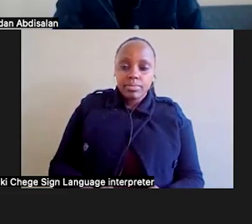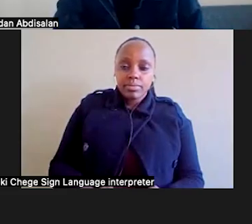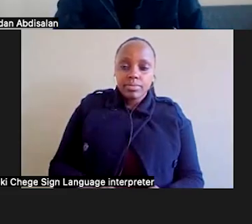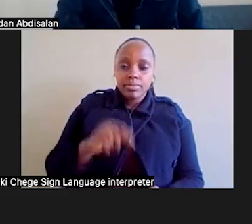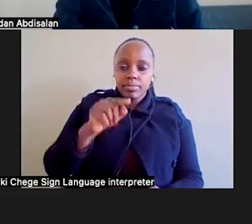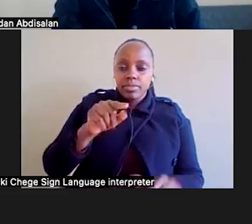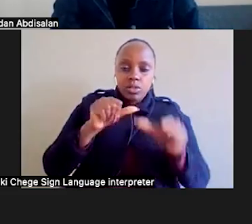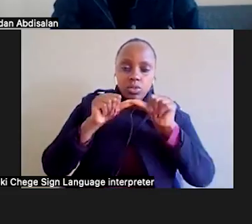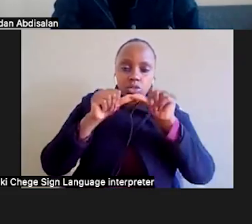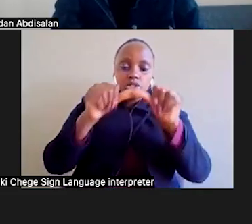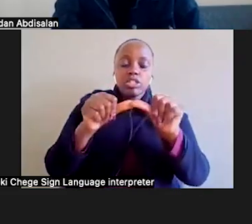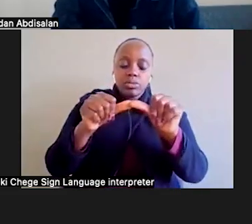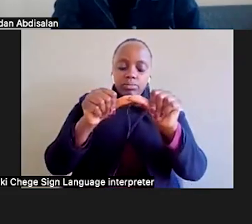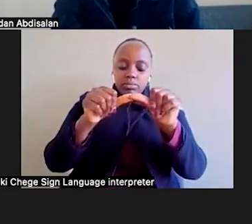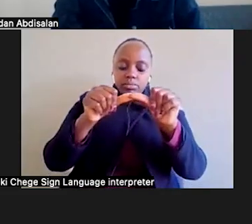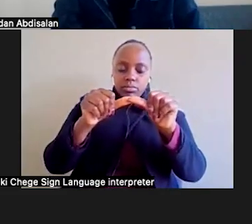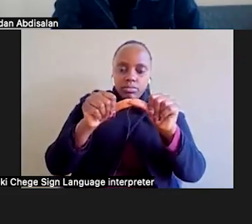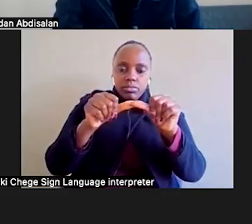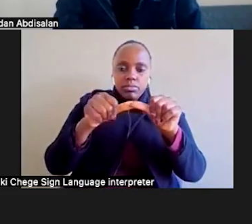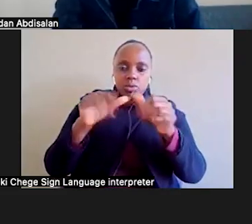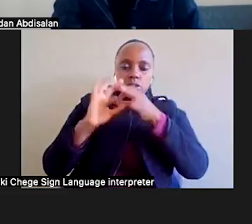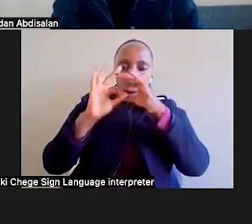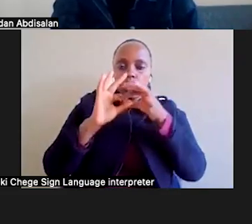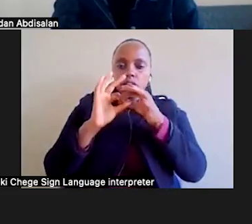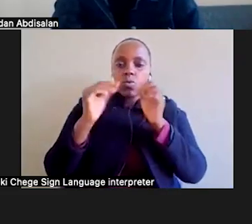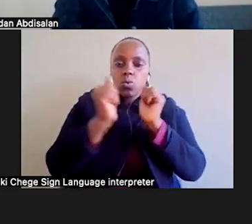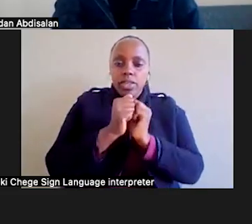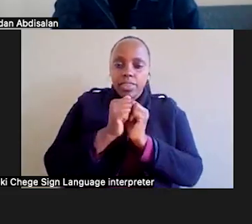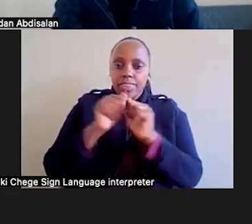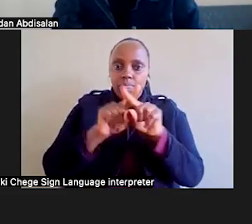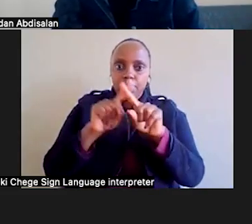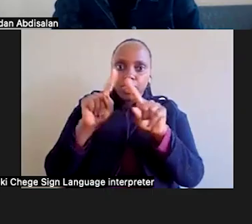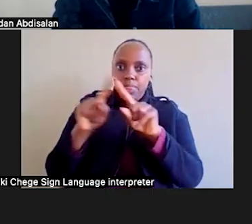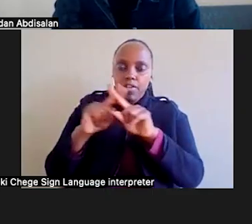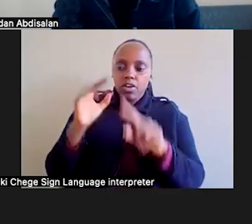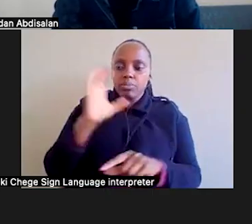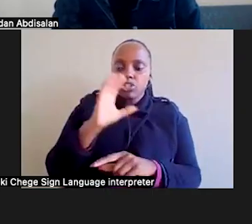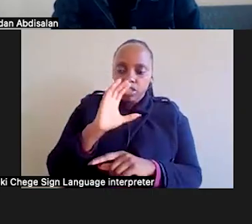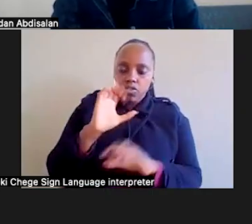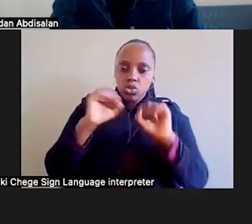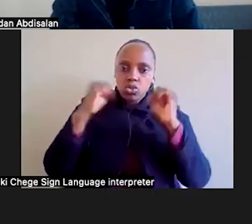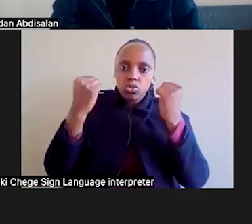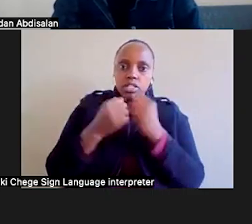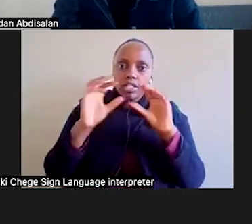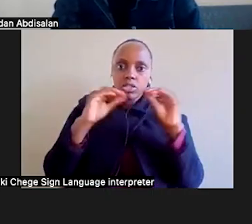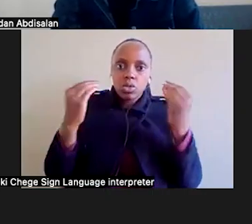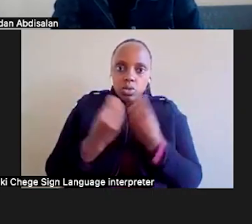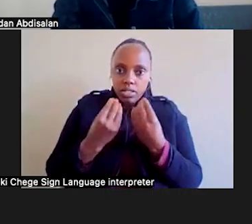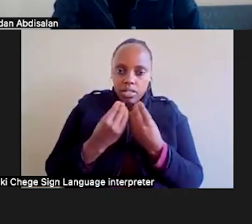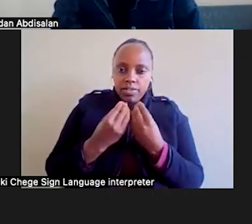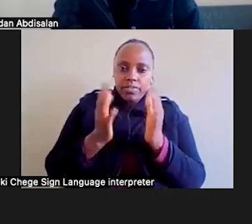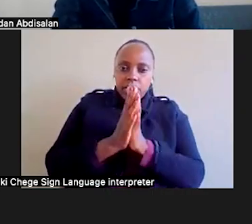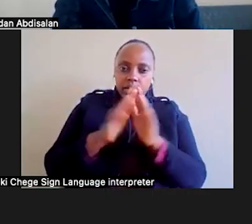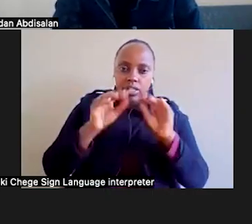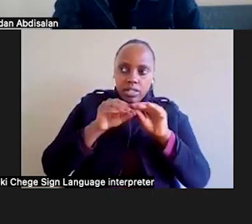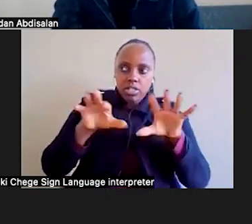continues the collaboration with the partners from civil society organizations, NGOs, and grassroots